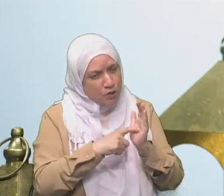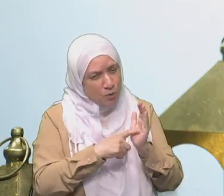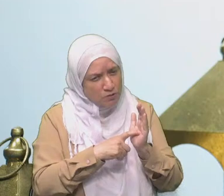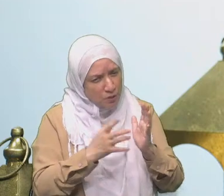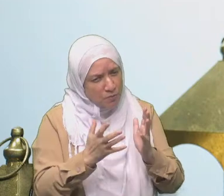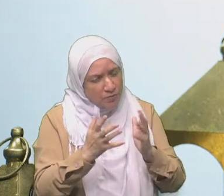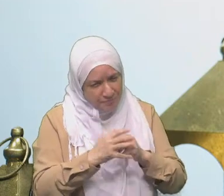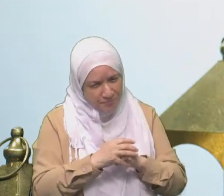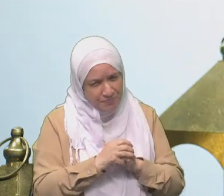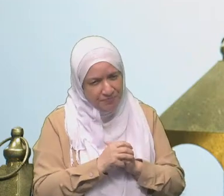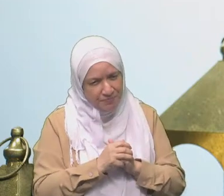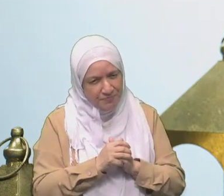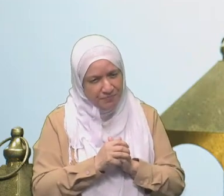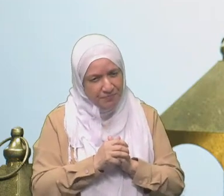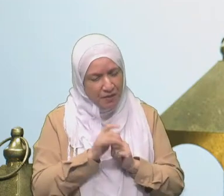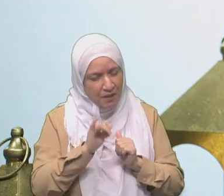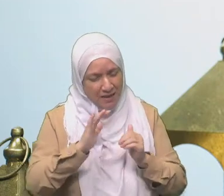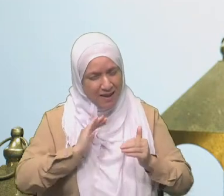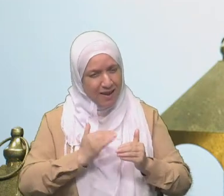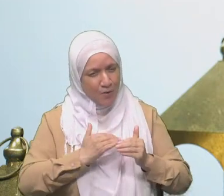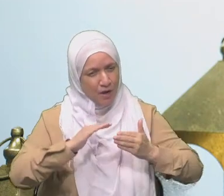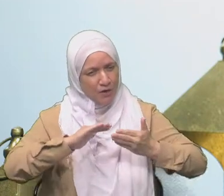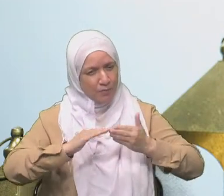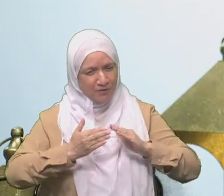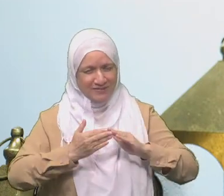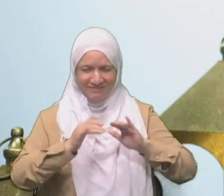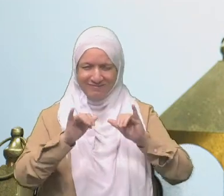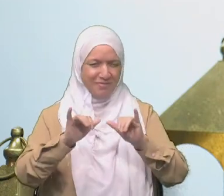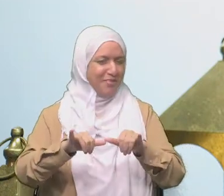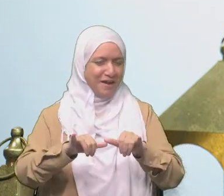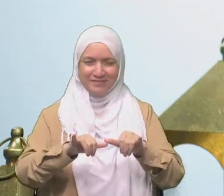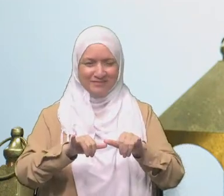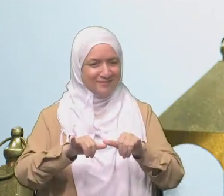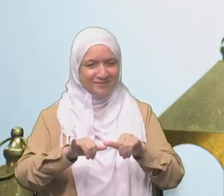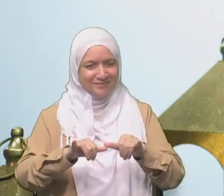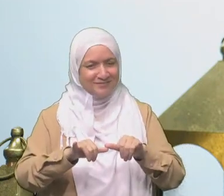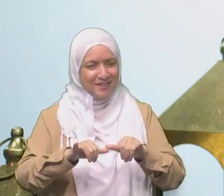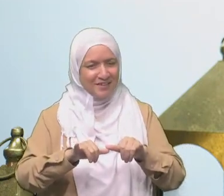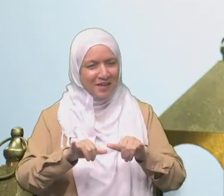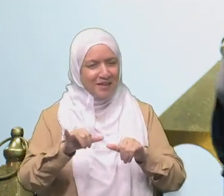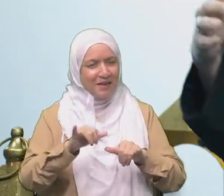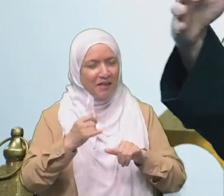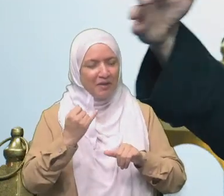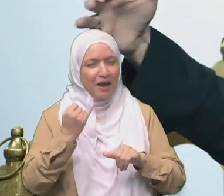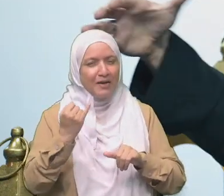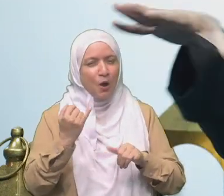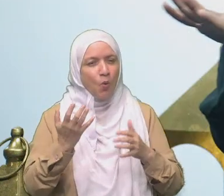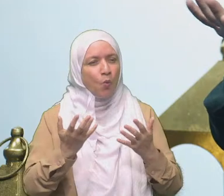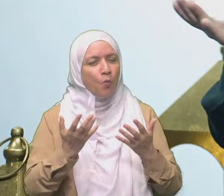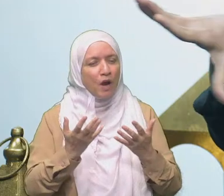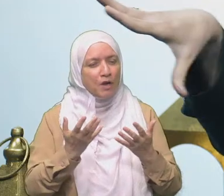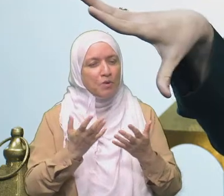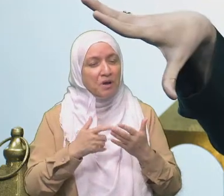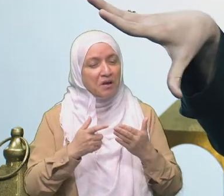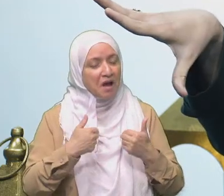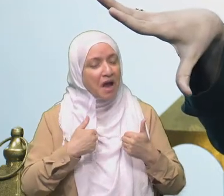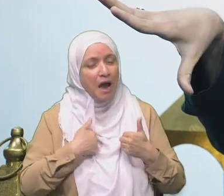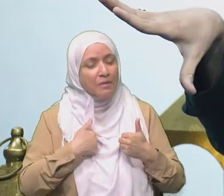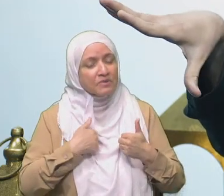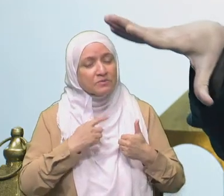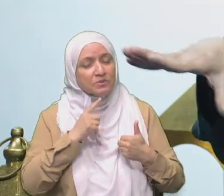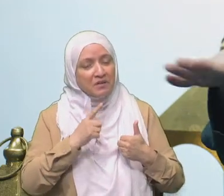thoughts as well. You'll find it still prevalent in our discourse today, this idea that, you know, look, I live this life, this is my Muslim